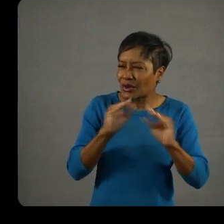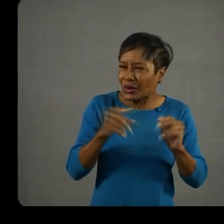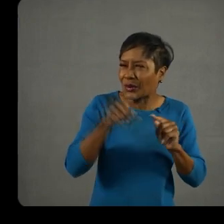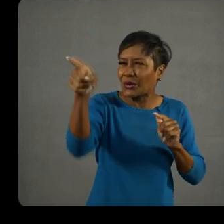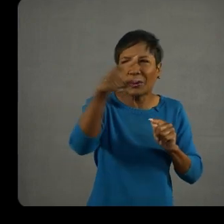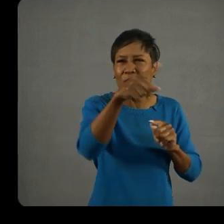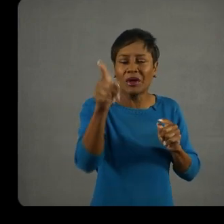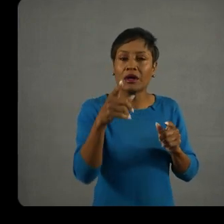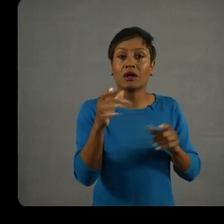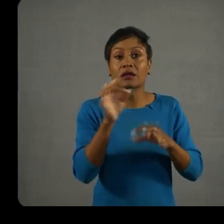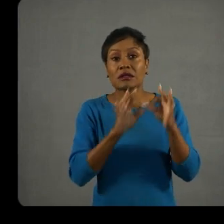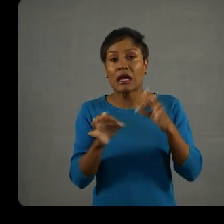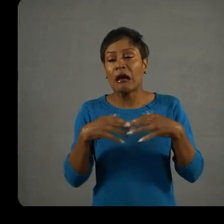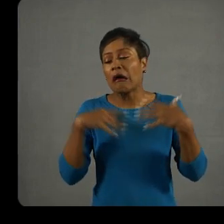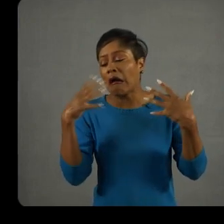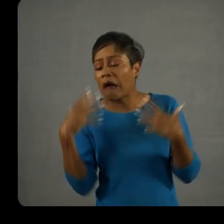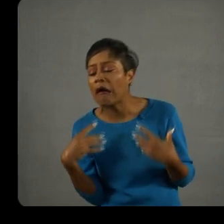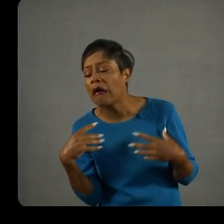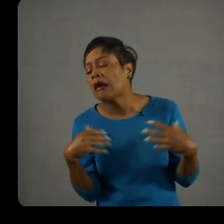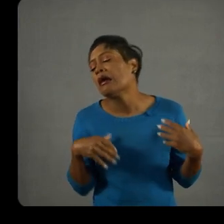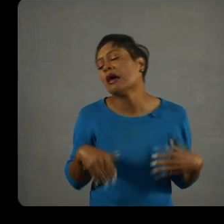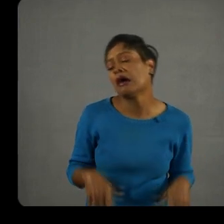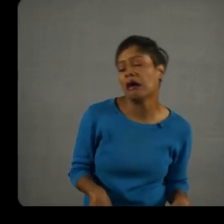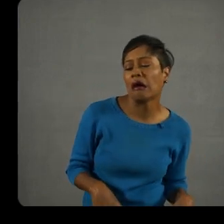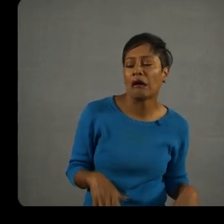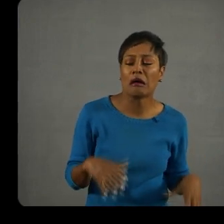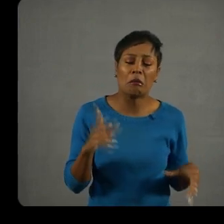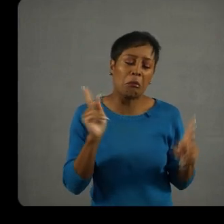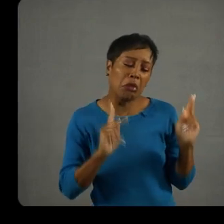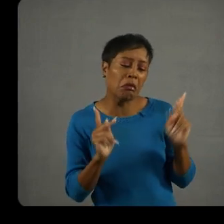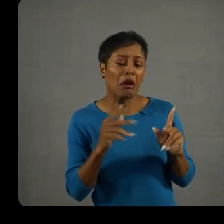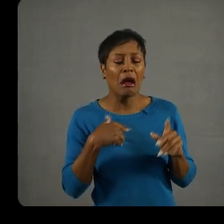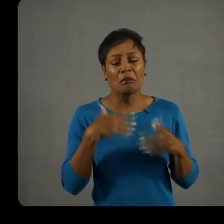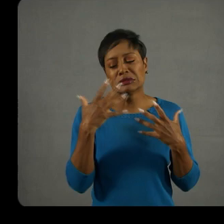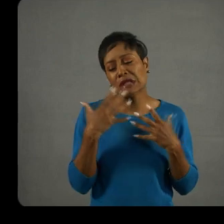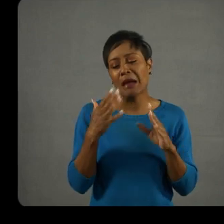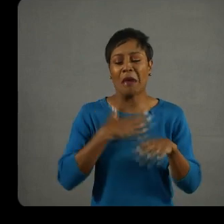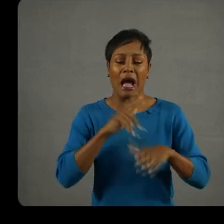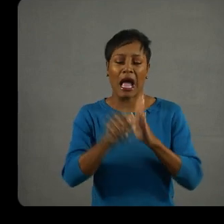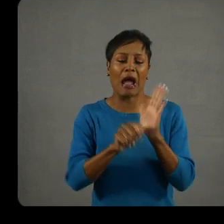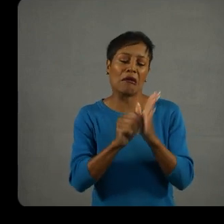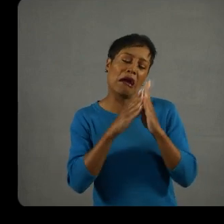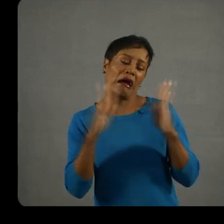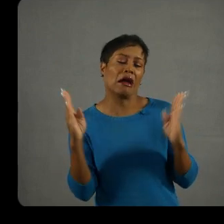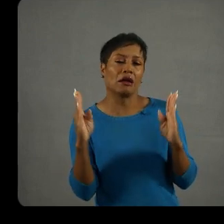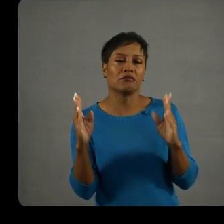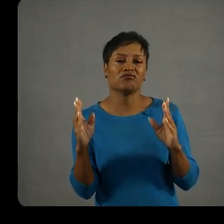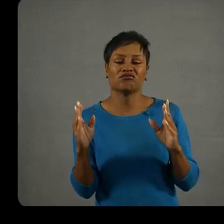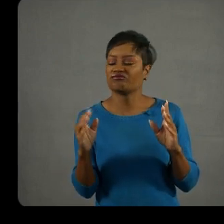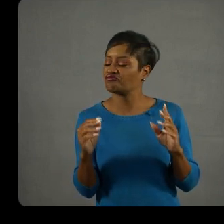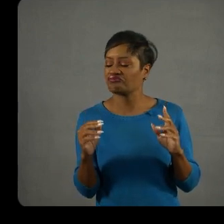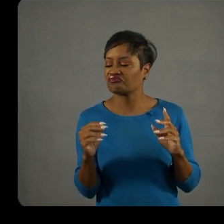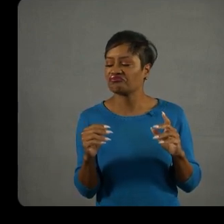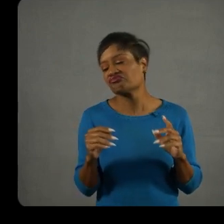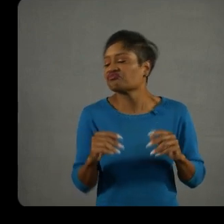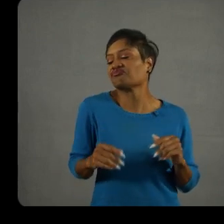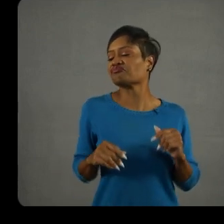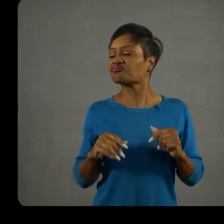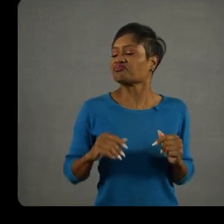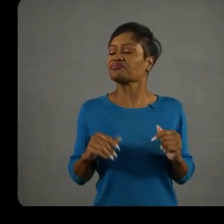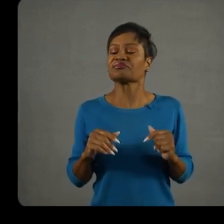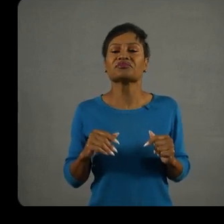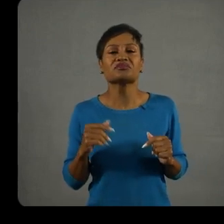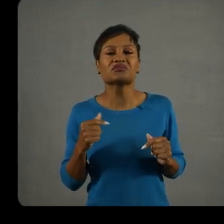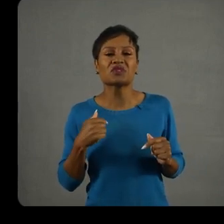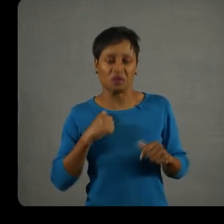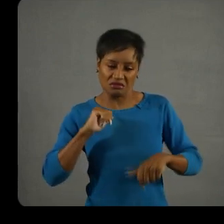being, sad or entering our, sad people era, we were like, you know what? Let's be a part of the solution. So what started out as